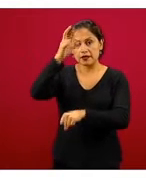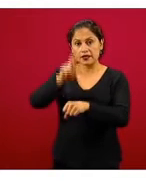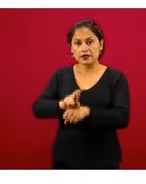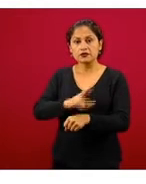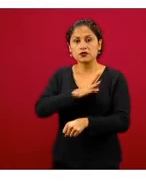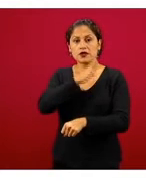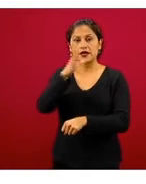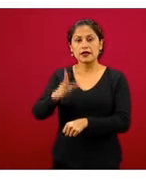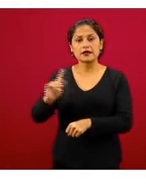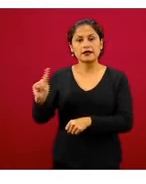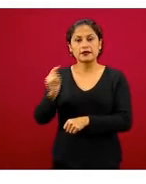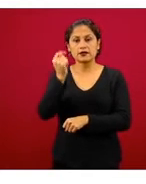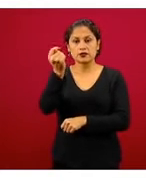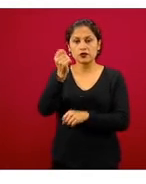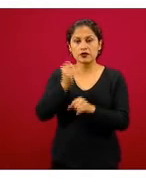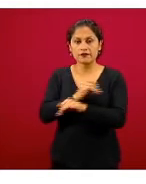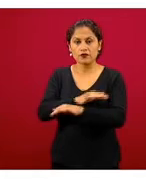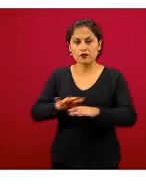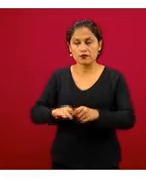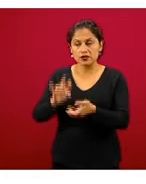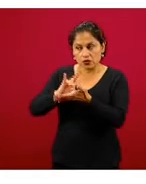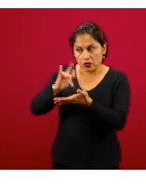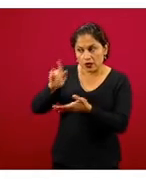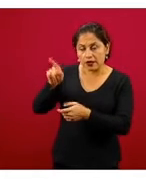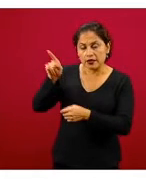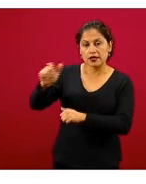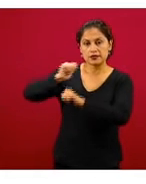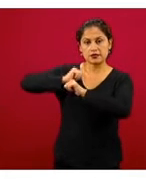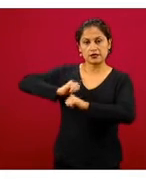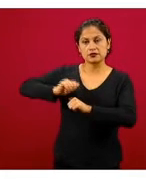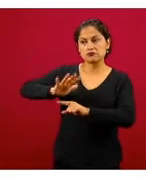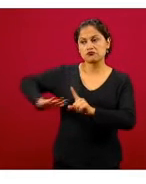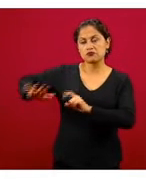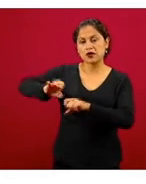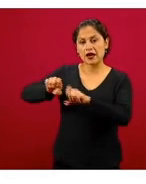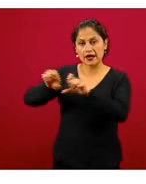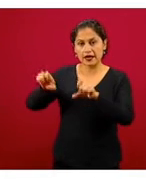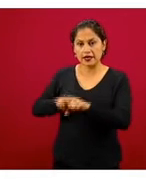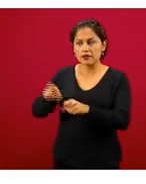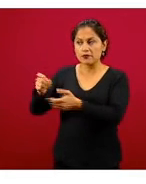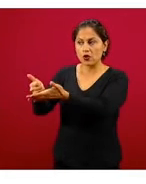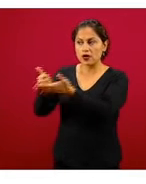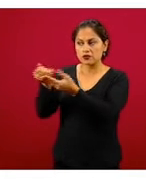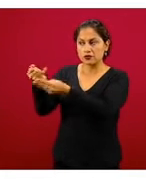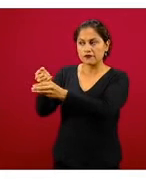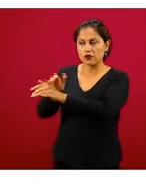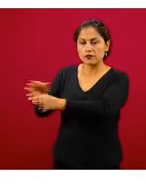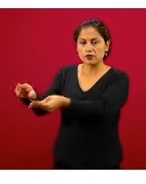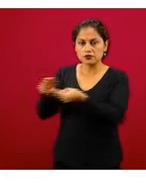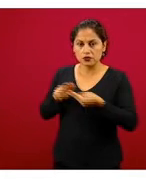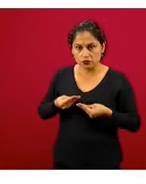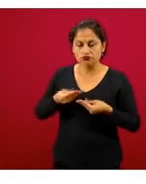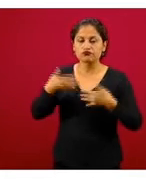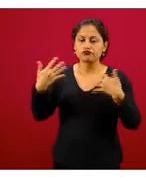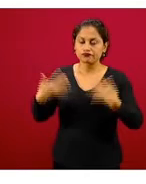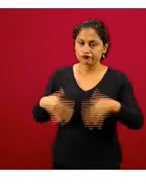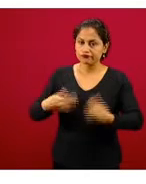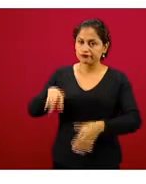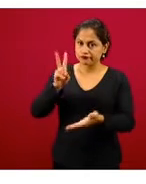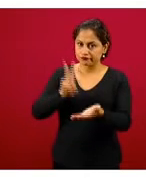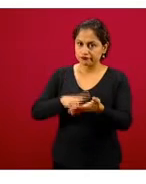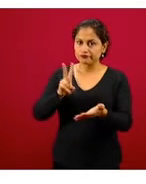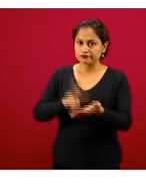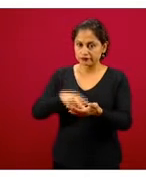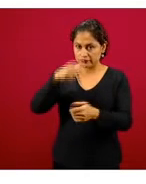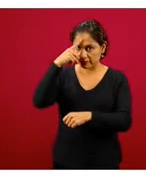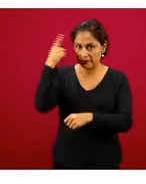800-0044-800. And here we have the information. Over 6,000 people have been oriented,